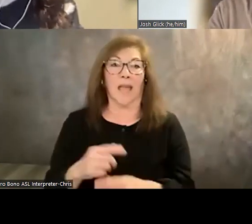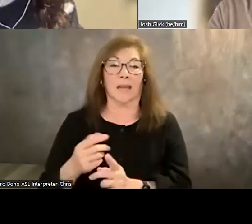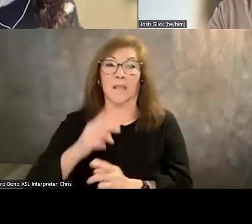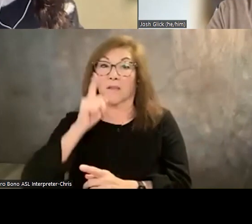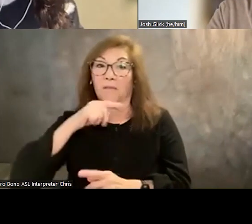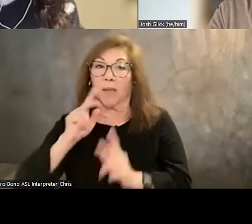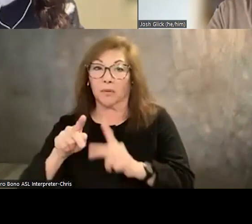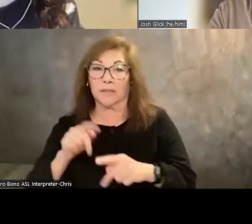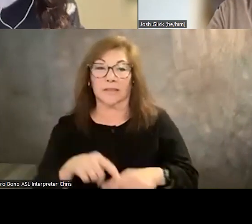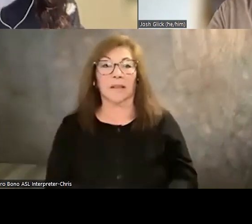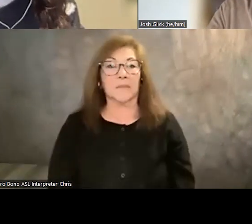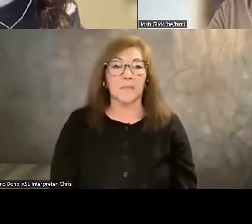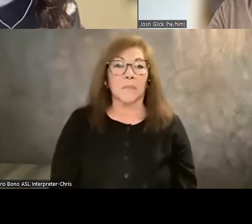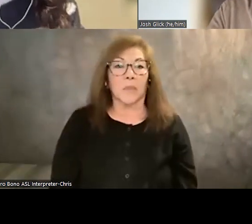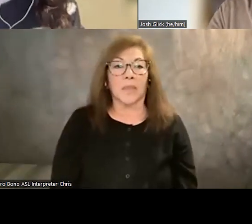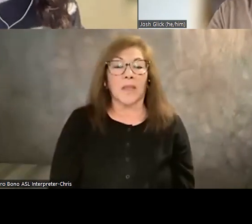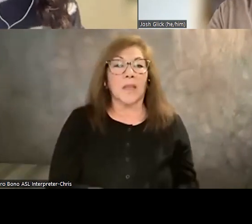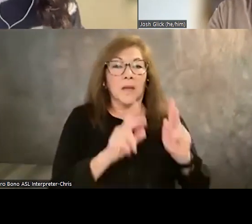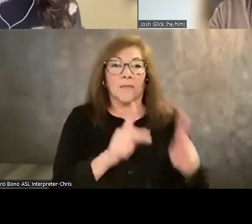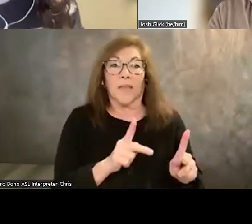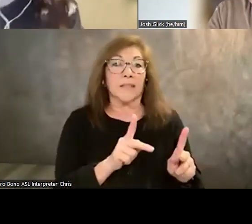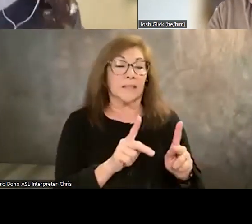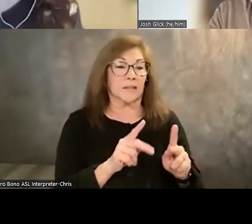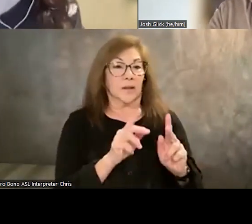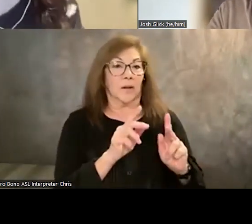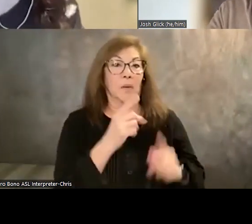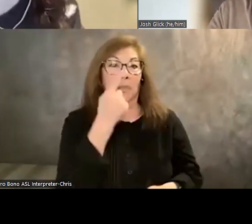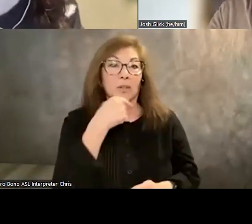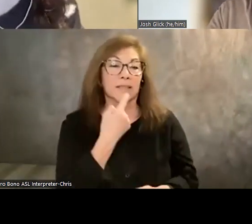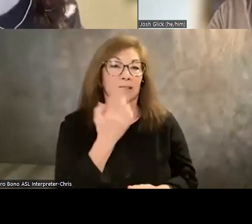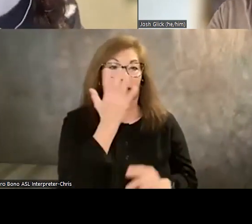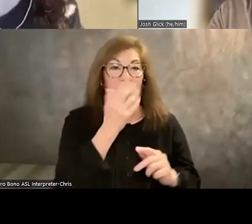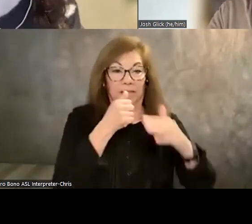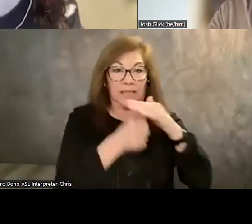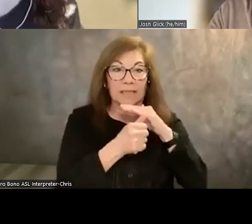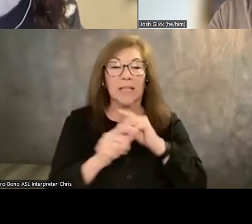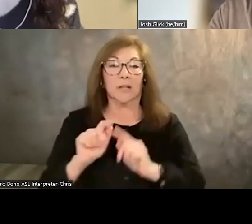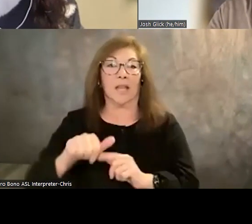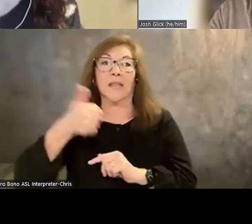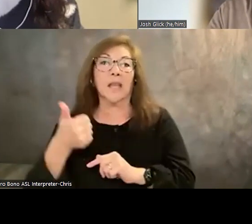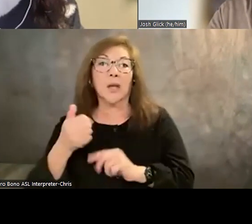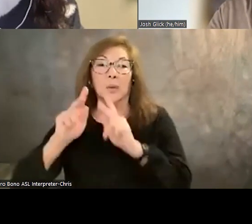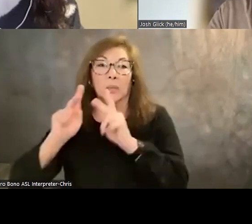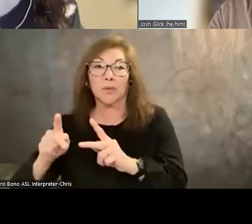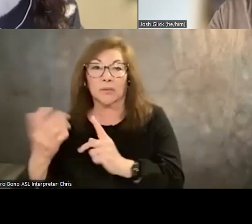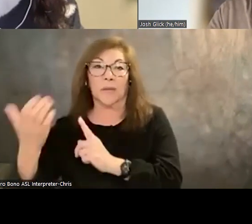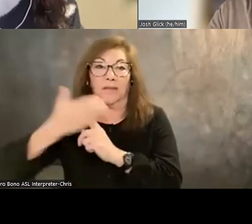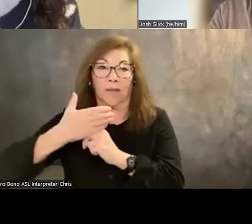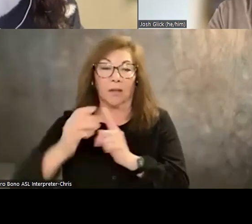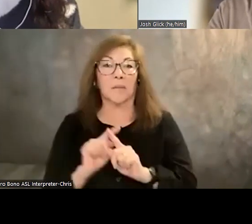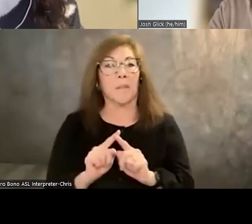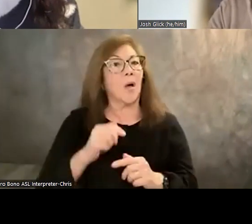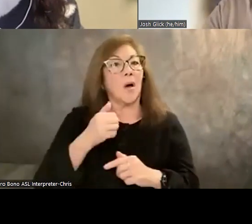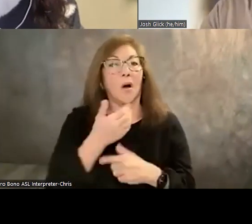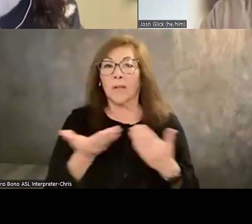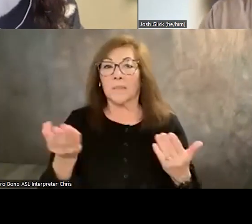who's face is being concealed and the person whose face is being layered on top, all of that material